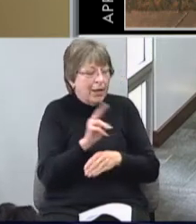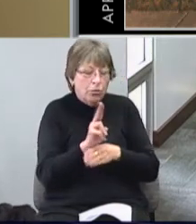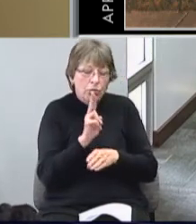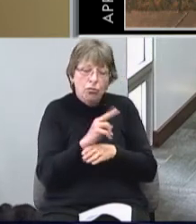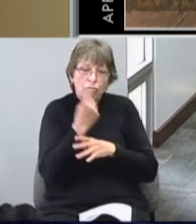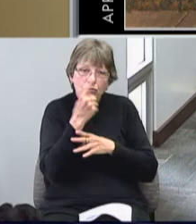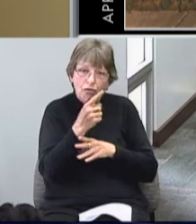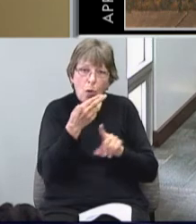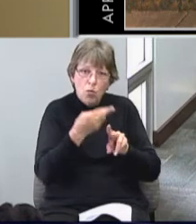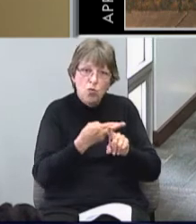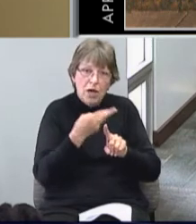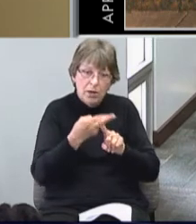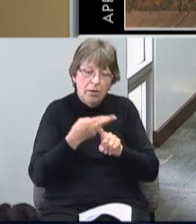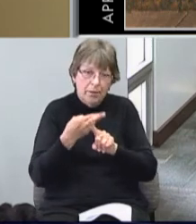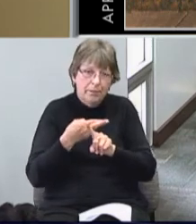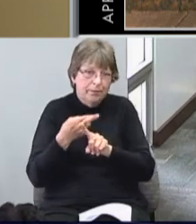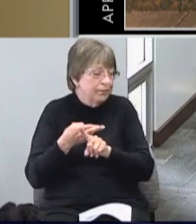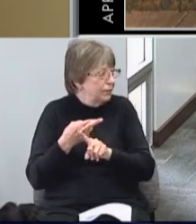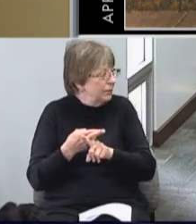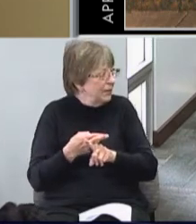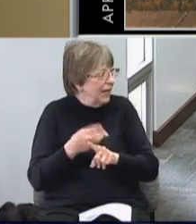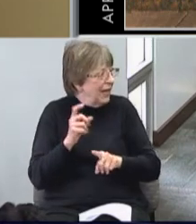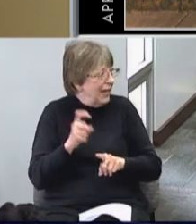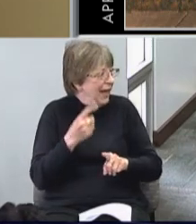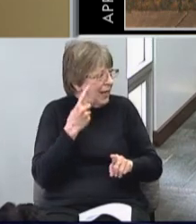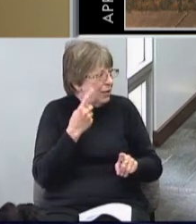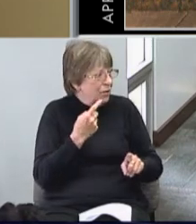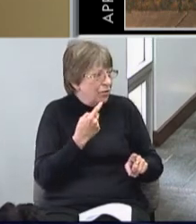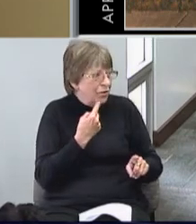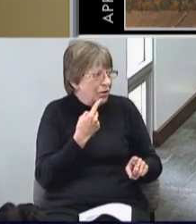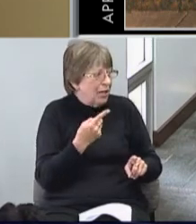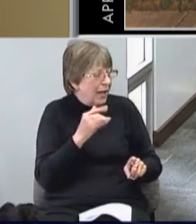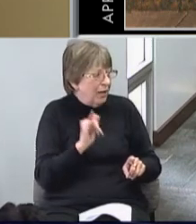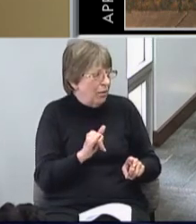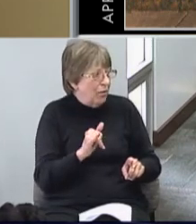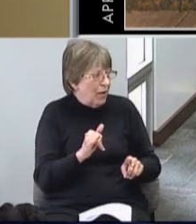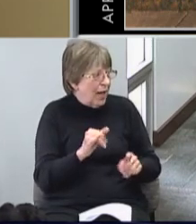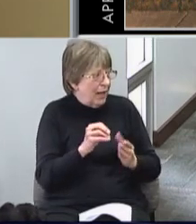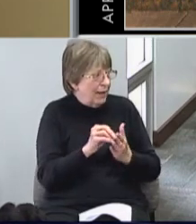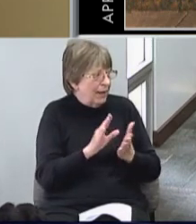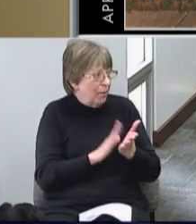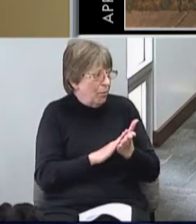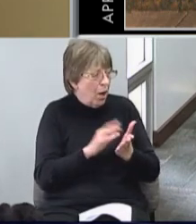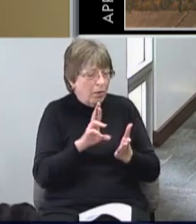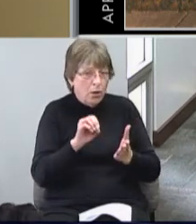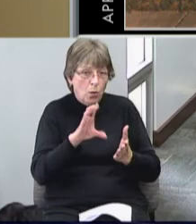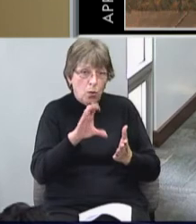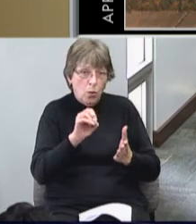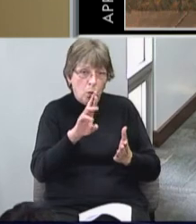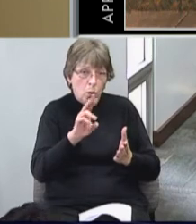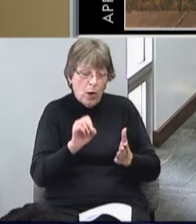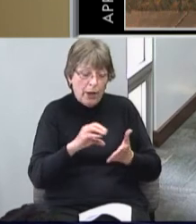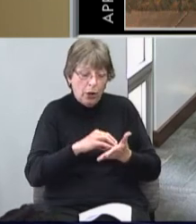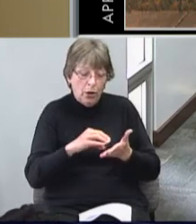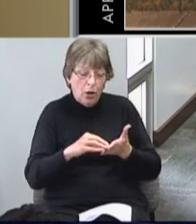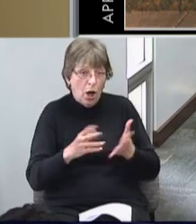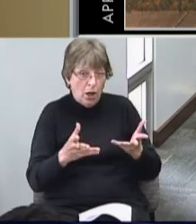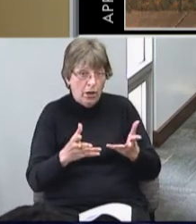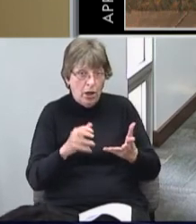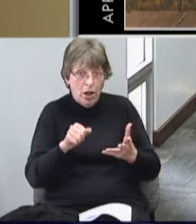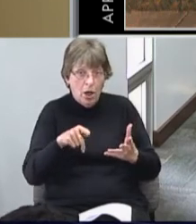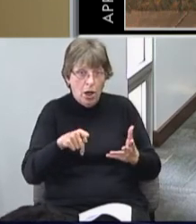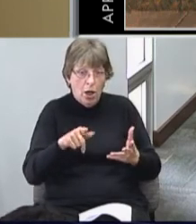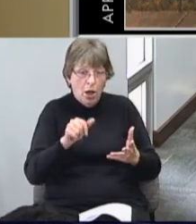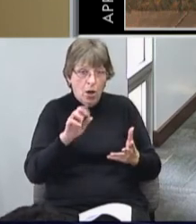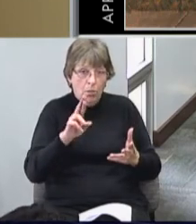rental. And I should note that the appraiser's property record card, and anybody can go onto the appraiser's website, but a lot of people